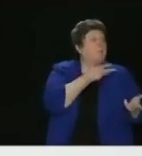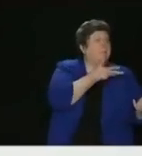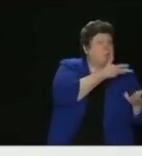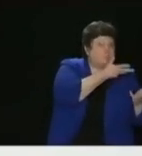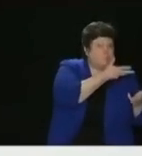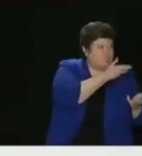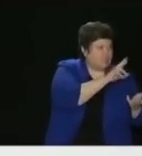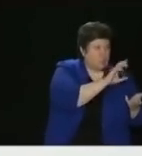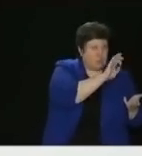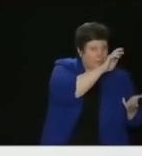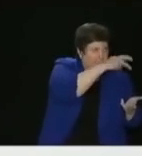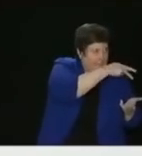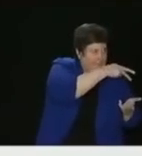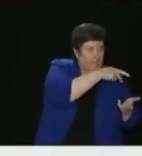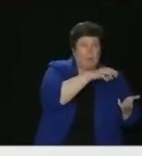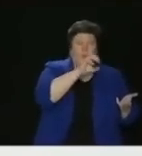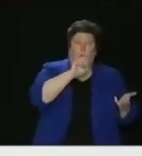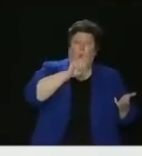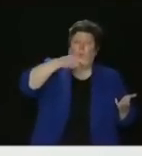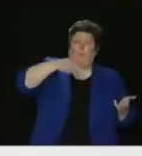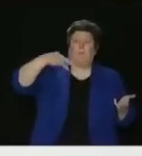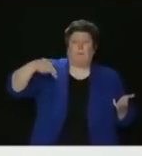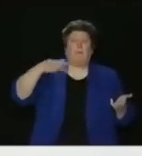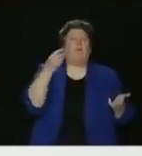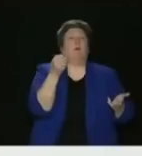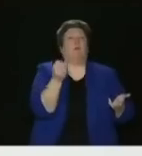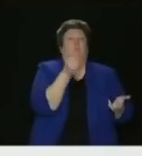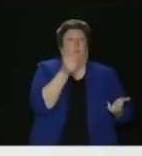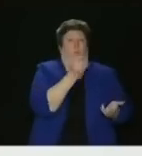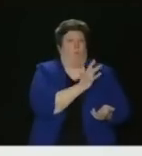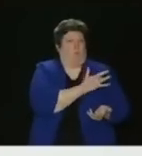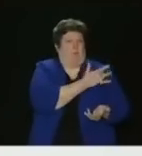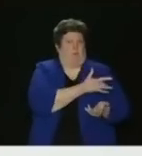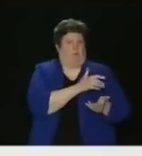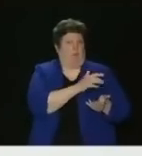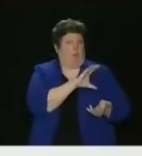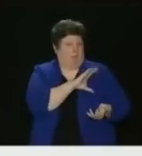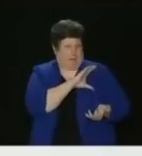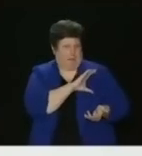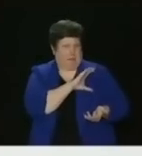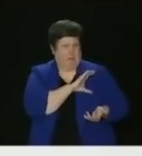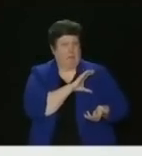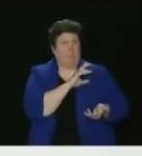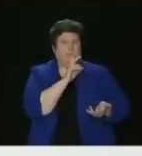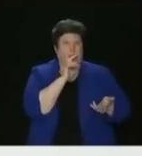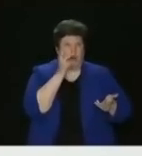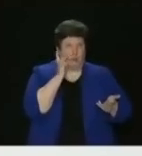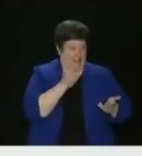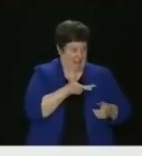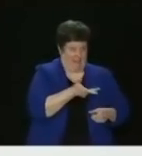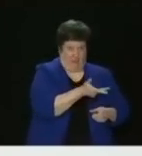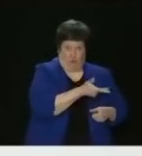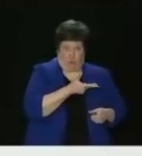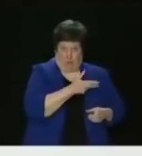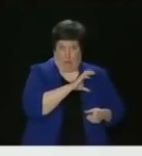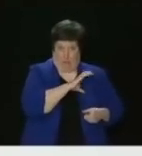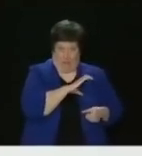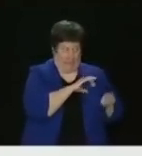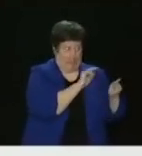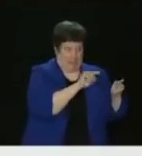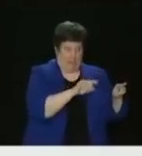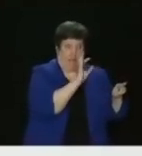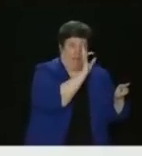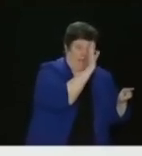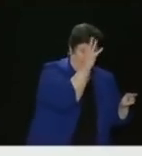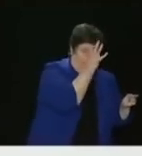but the OPP, to ensure that there is a coordinated approach on that. But in terms of confidence in the police, I